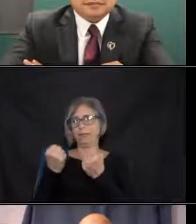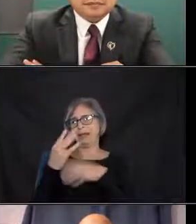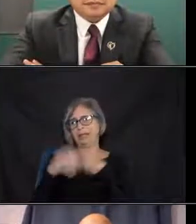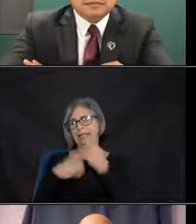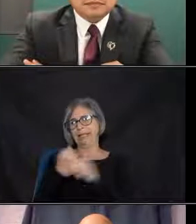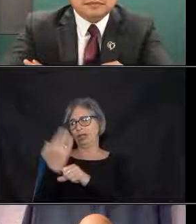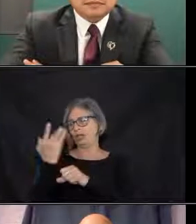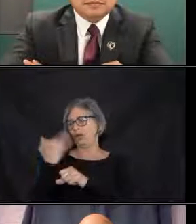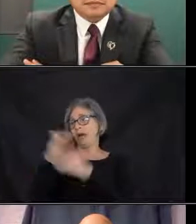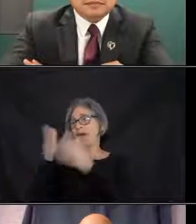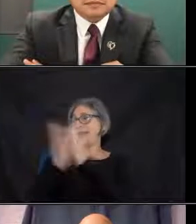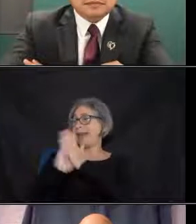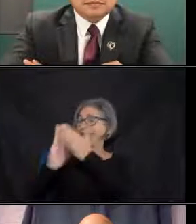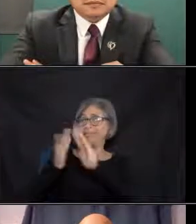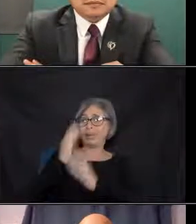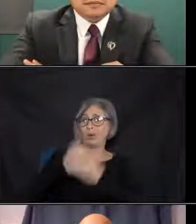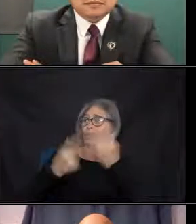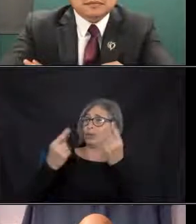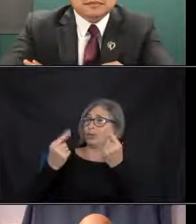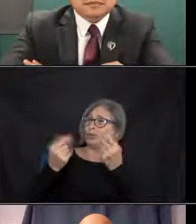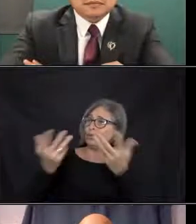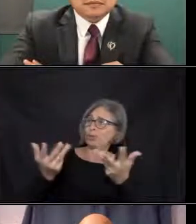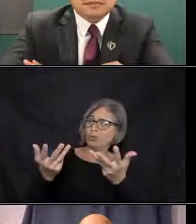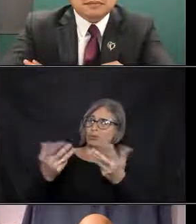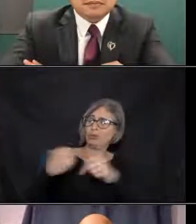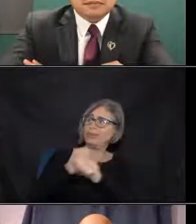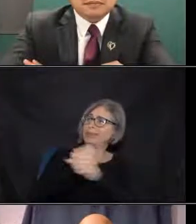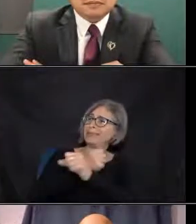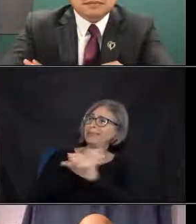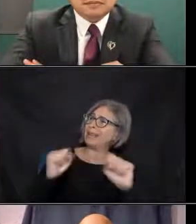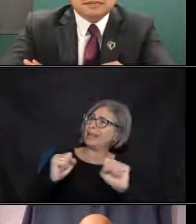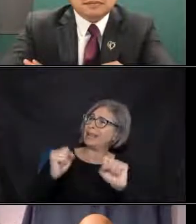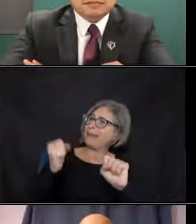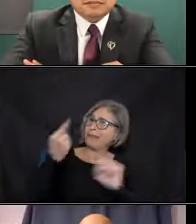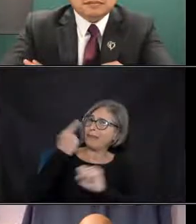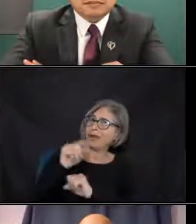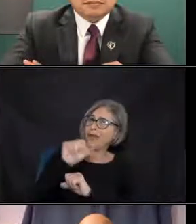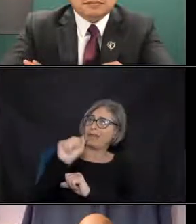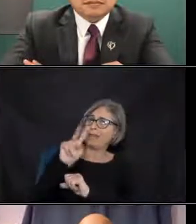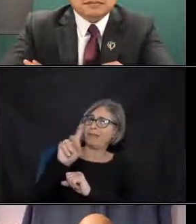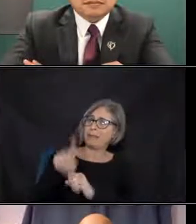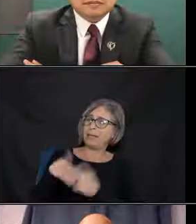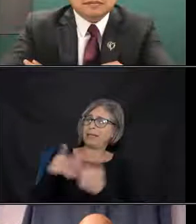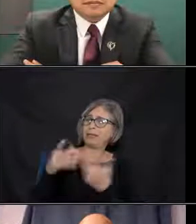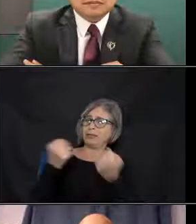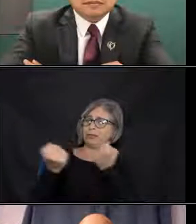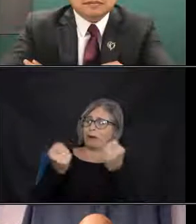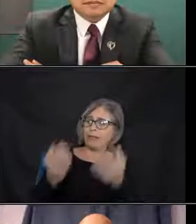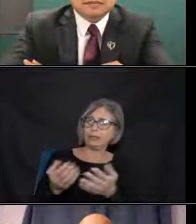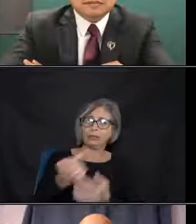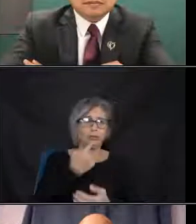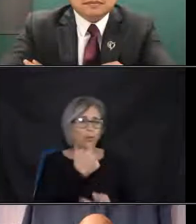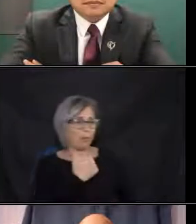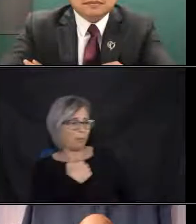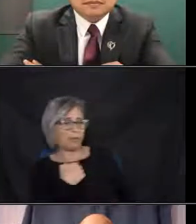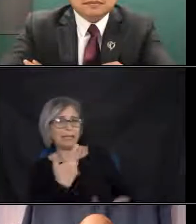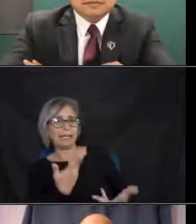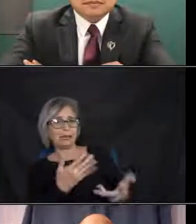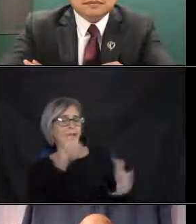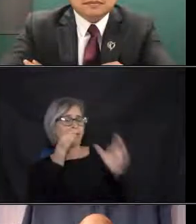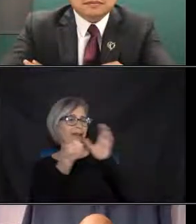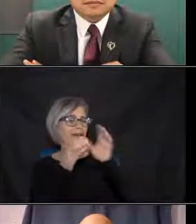the city, what are we planning on doing as far as making it safe for the ATVs and the drivers? You guys told me that you were in